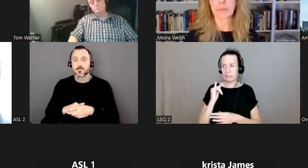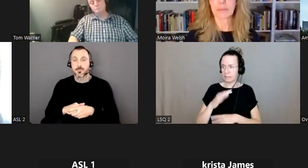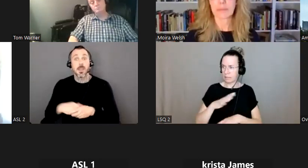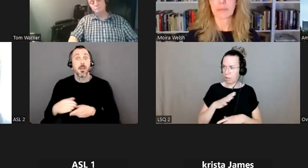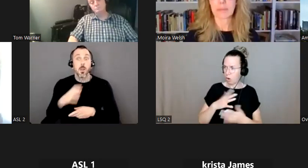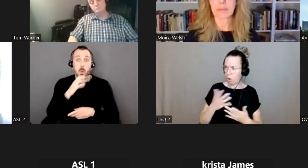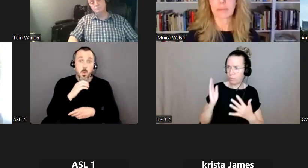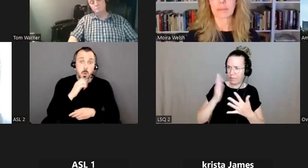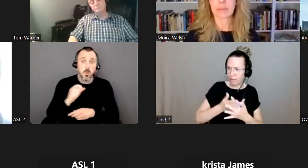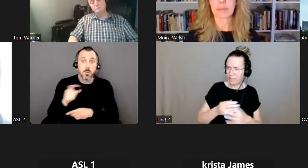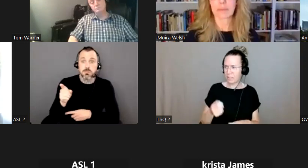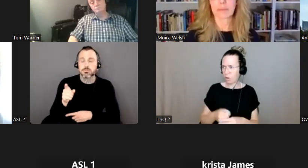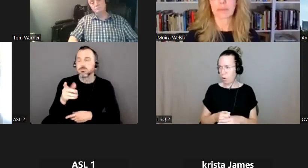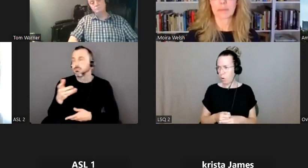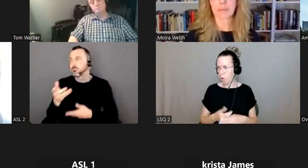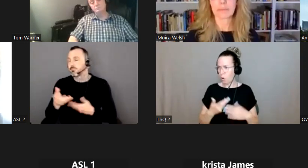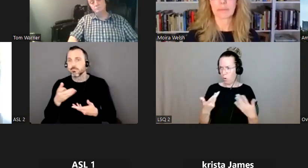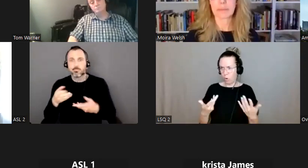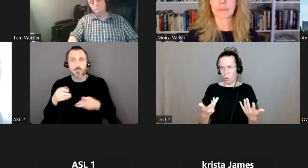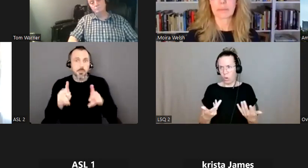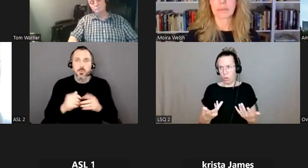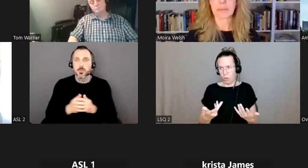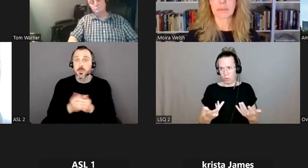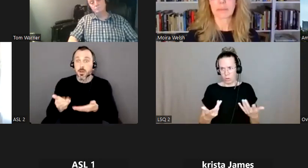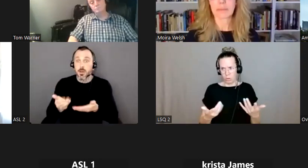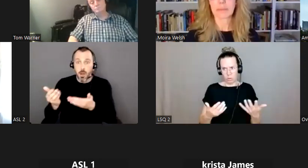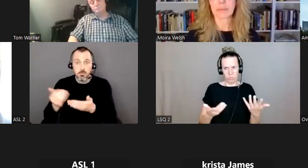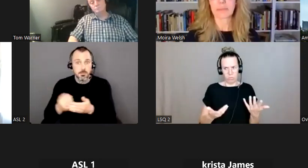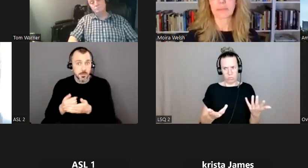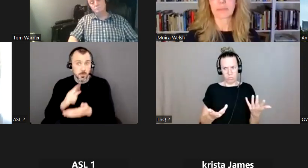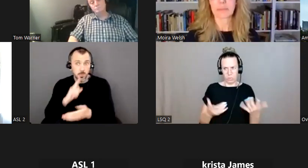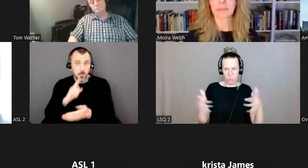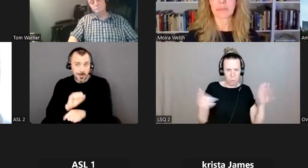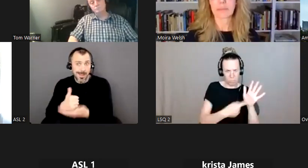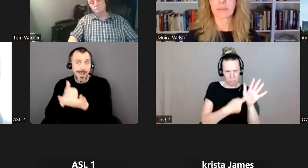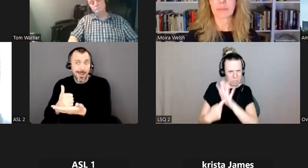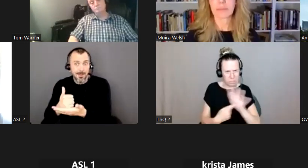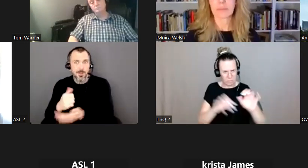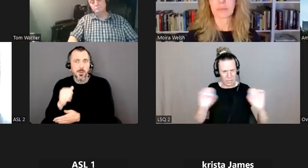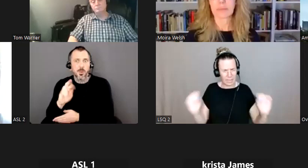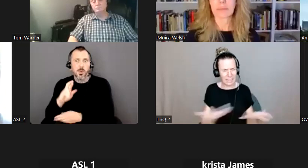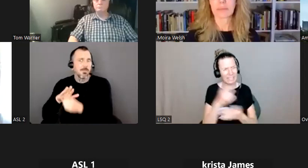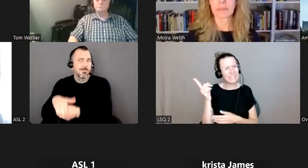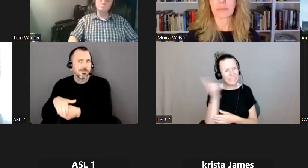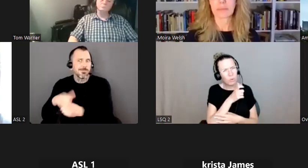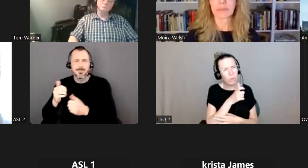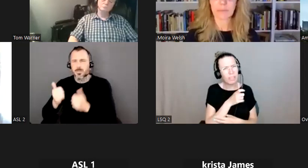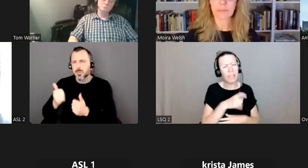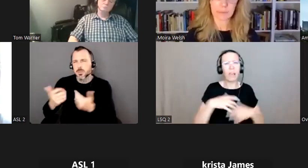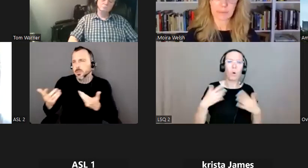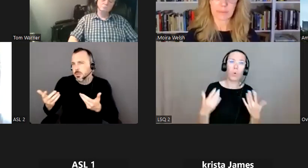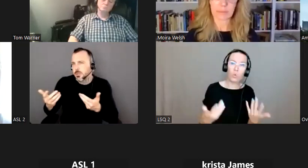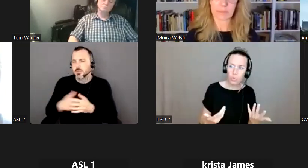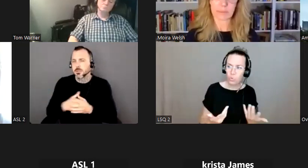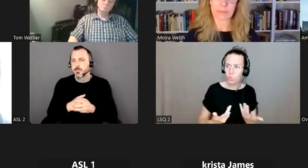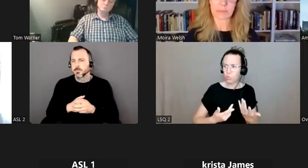not, are they creating disadvantage and hardship? Or are they actually opening up possibilities for the